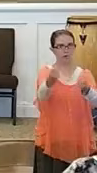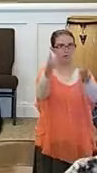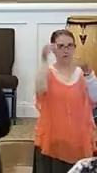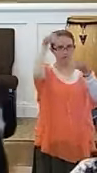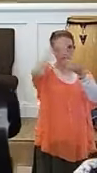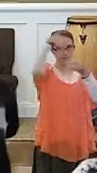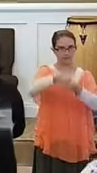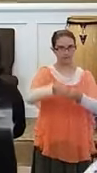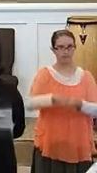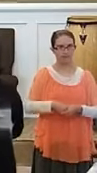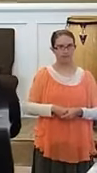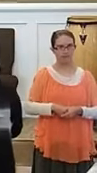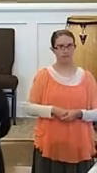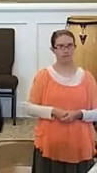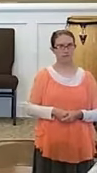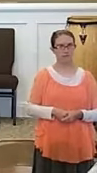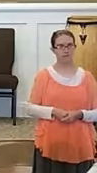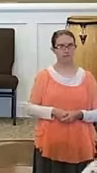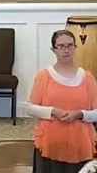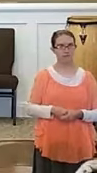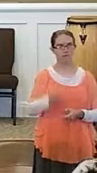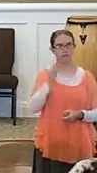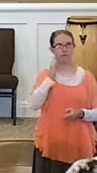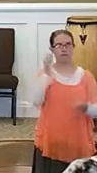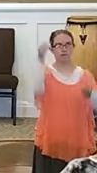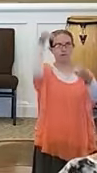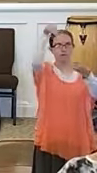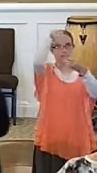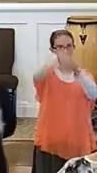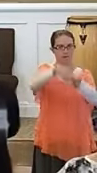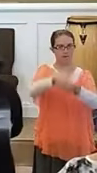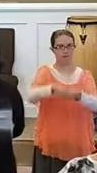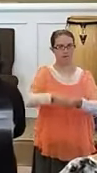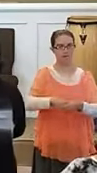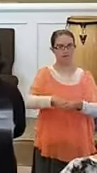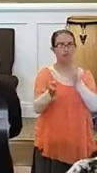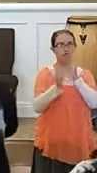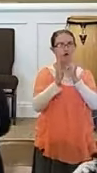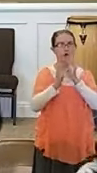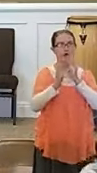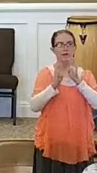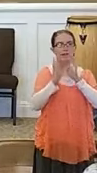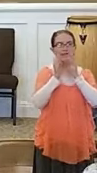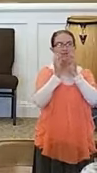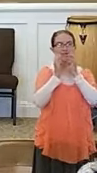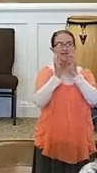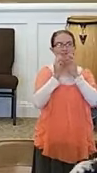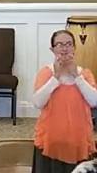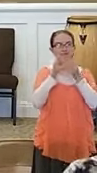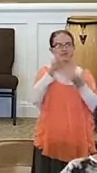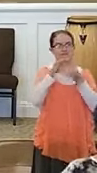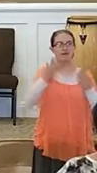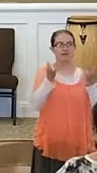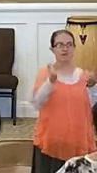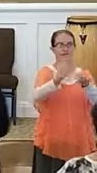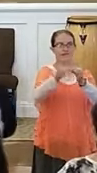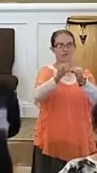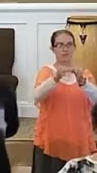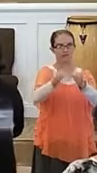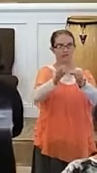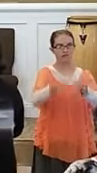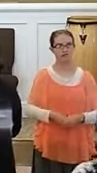in, amen, guess what? He's going to come in. And you're going to speak with other tongues as the Spirit gives utterance.